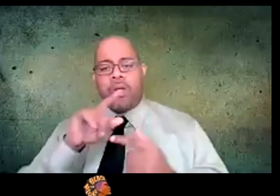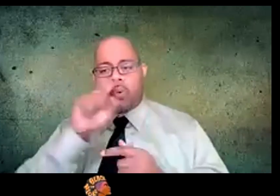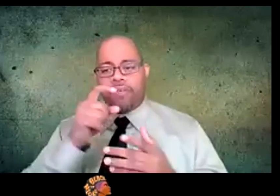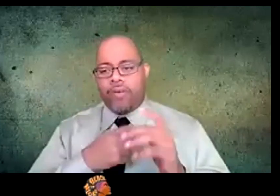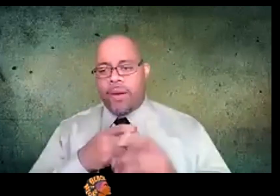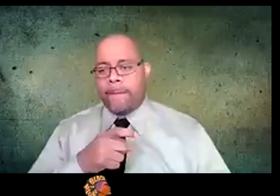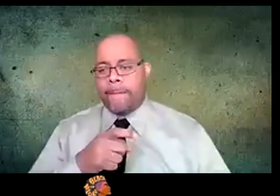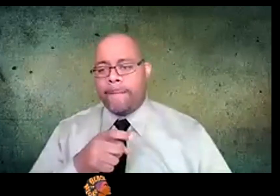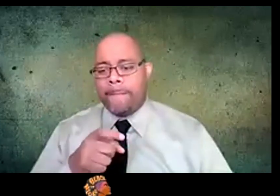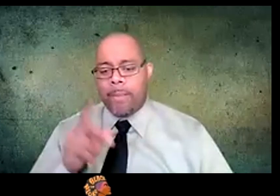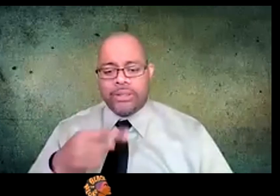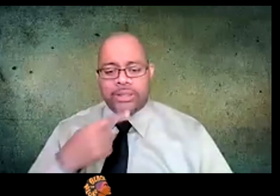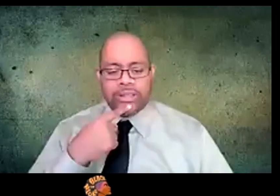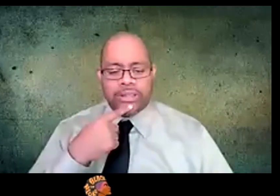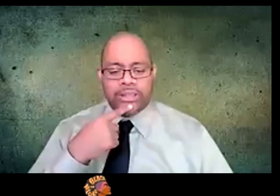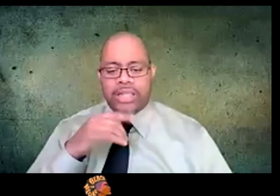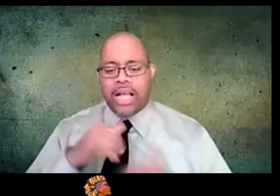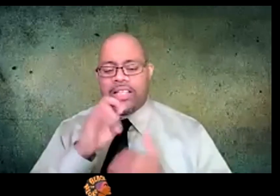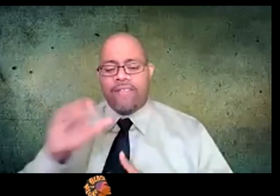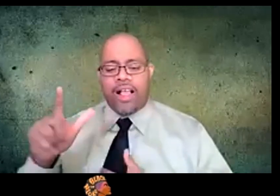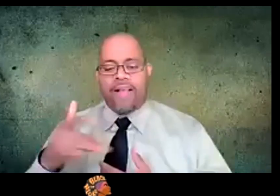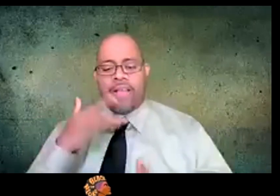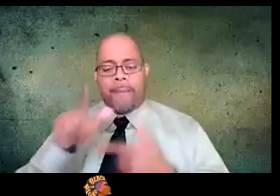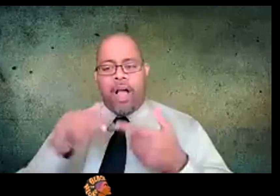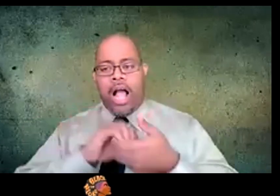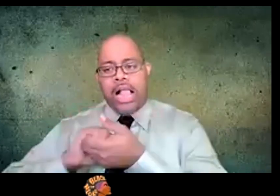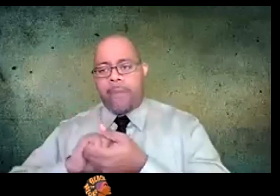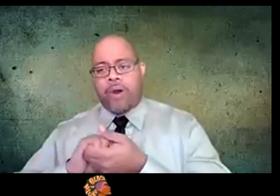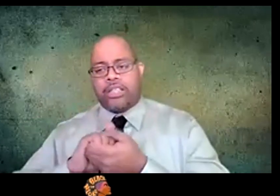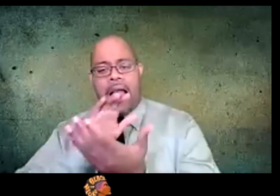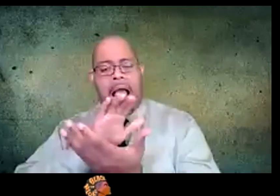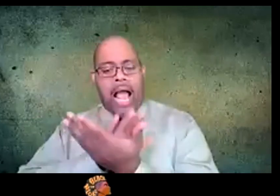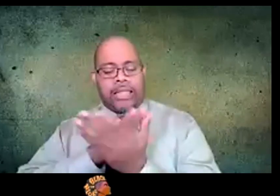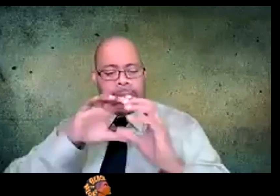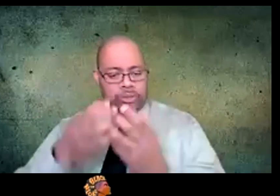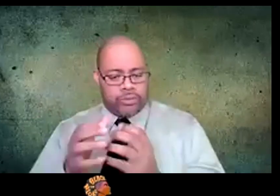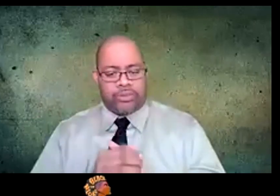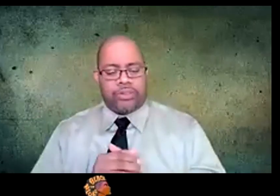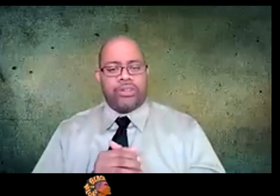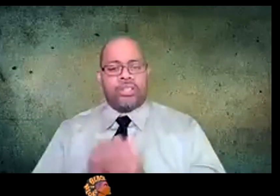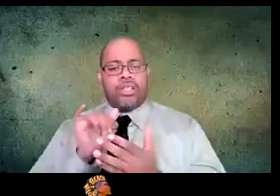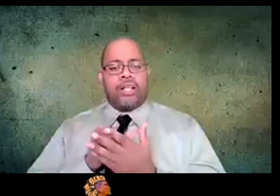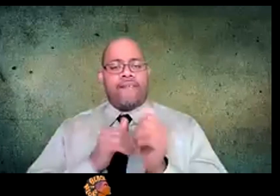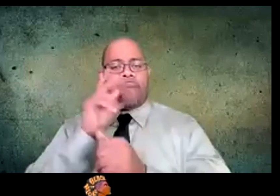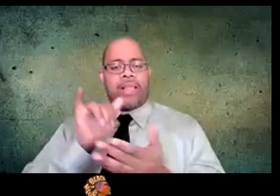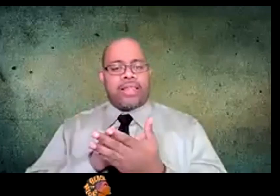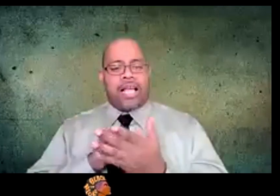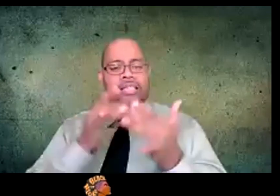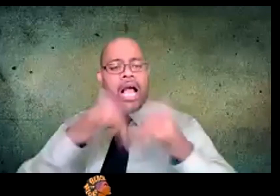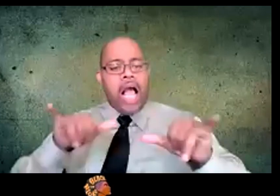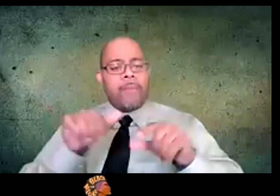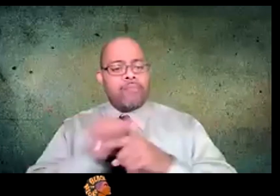Dwayne, which says, how does Cerebelle feel about collaborating with academics? And the question is, a follow-up is this common practice at the